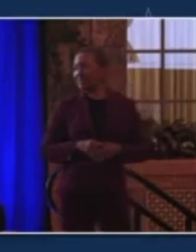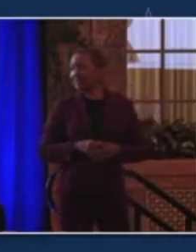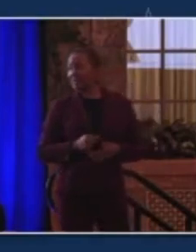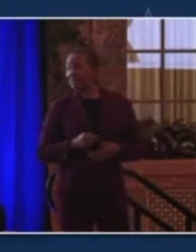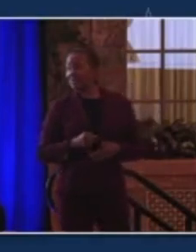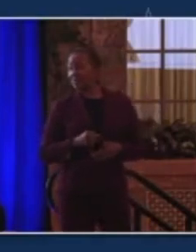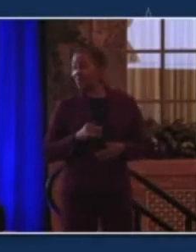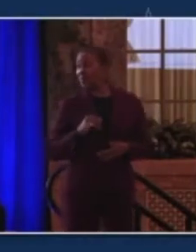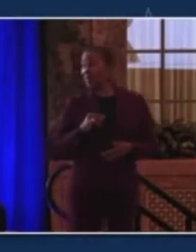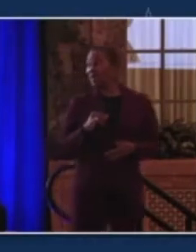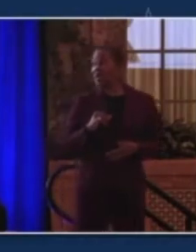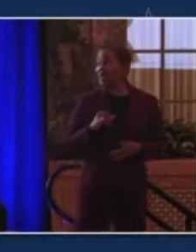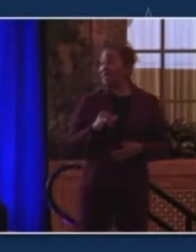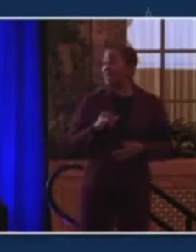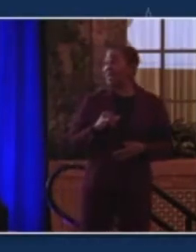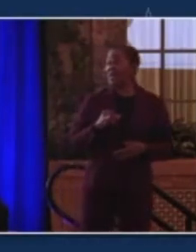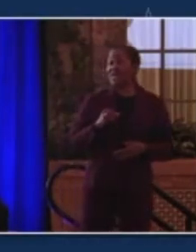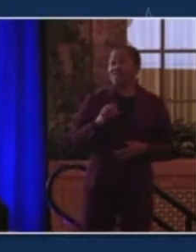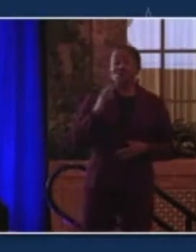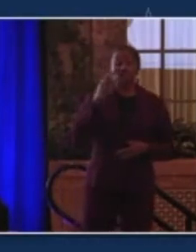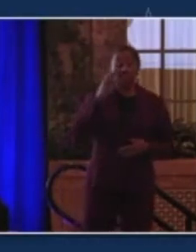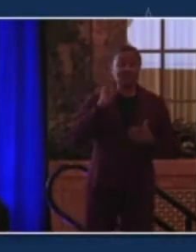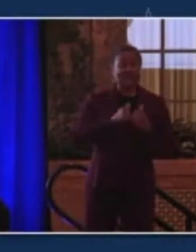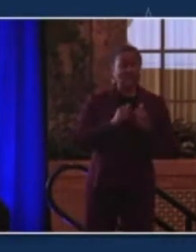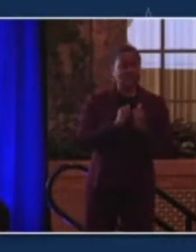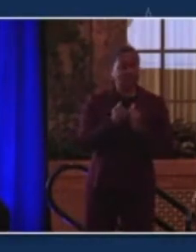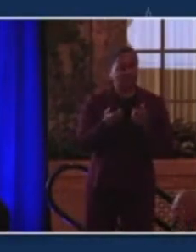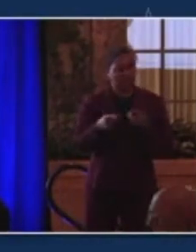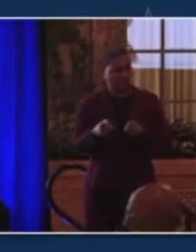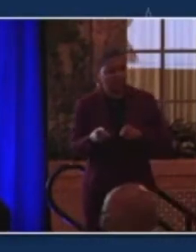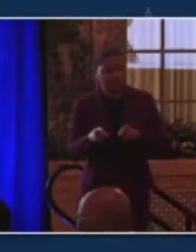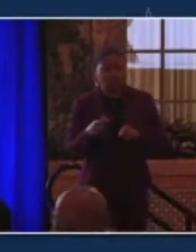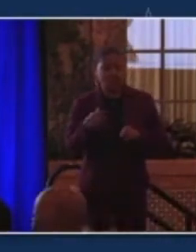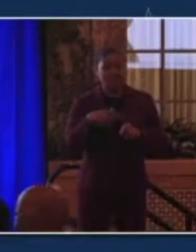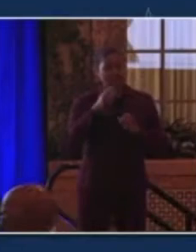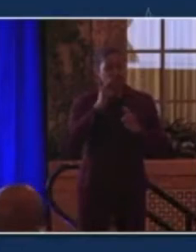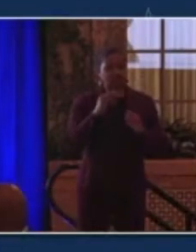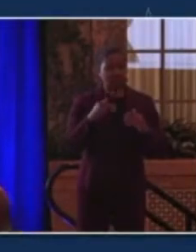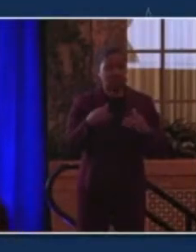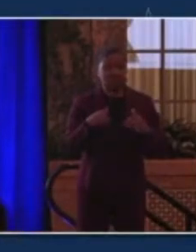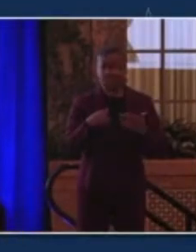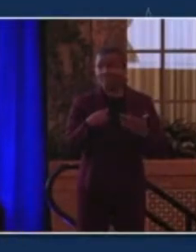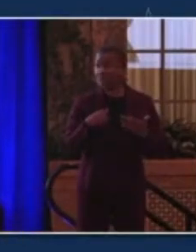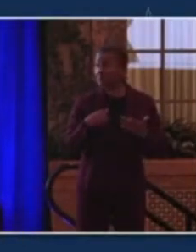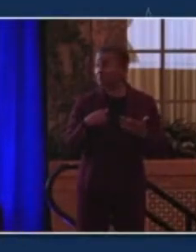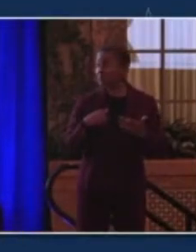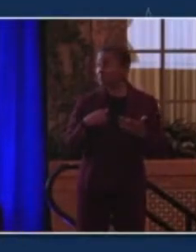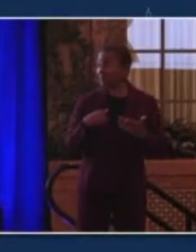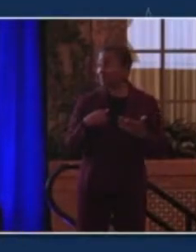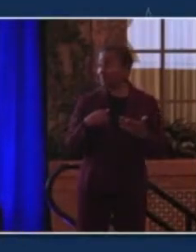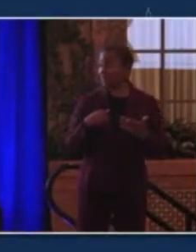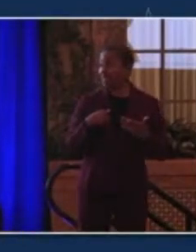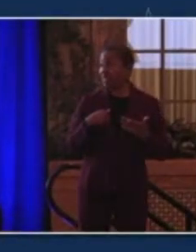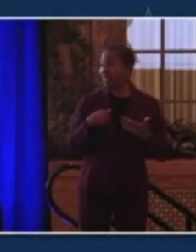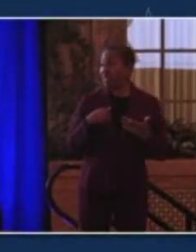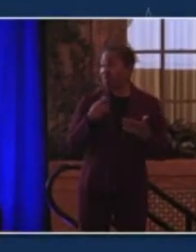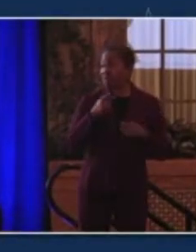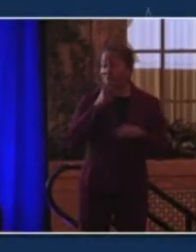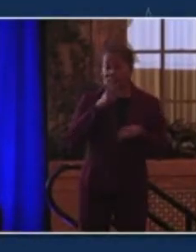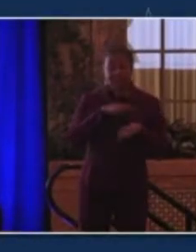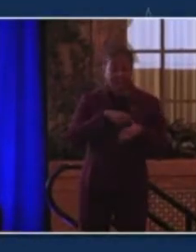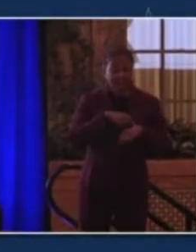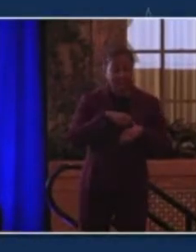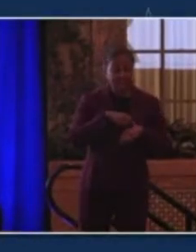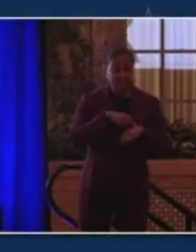to give you a little bit of the flavor of the campaign, we have the honor of having a clip from Punch 9,